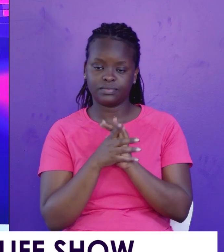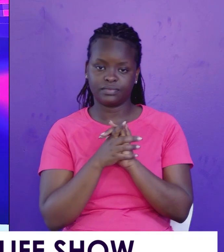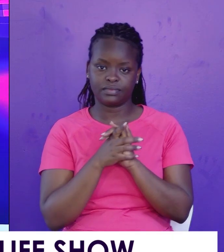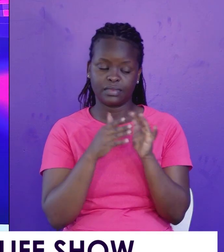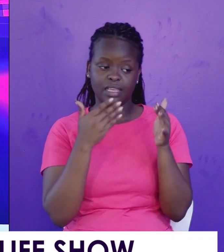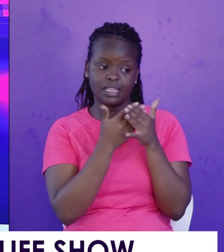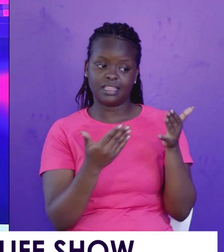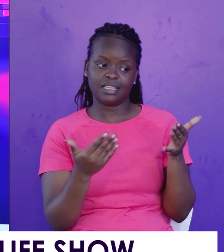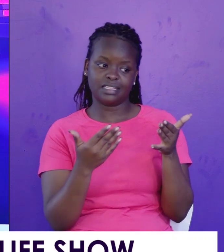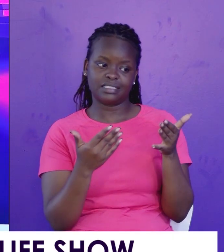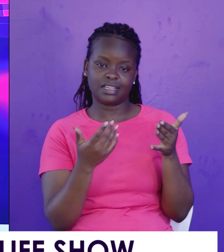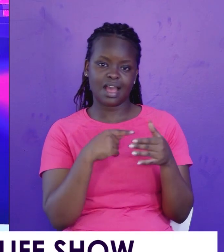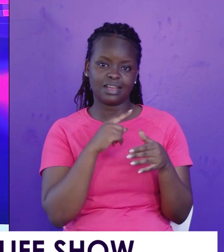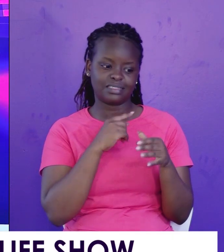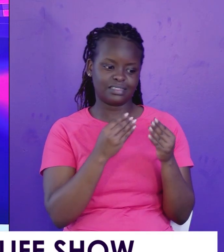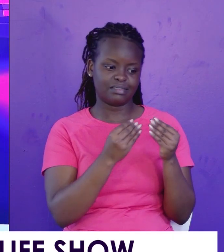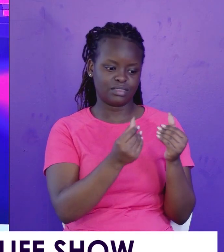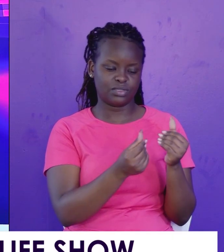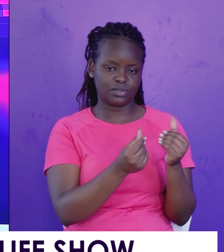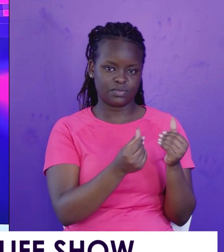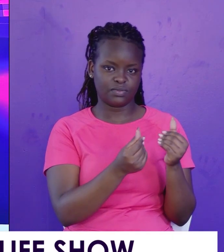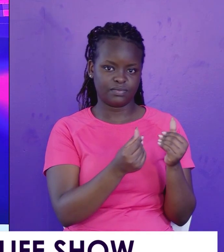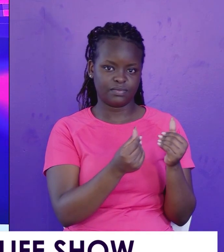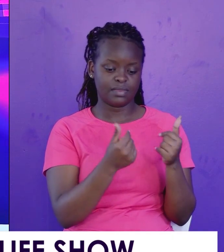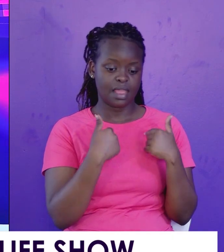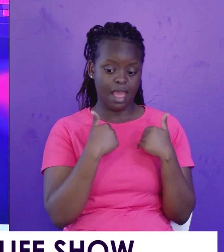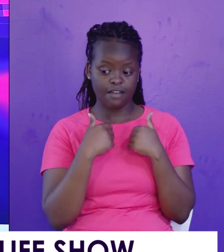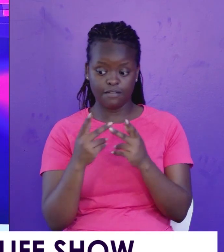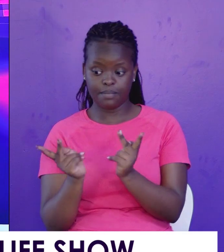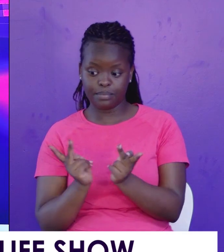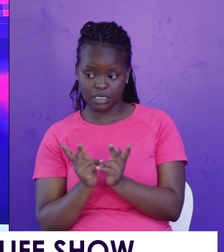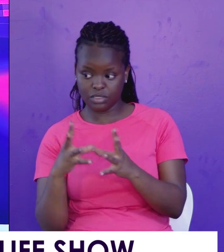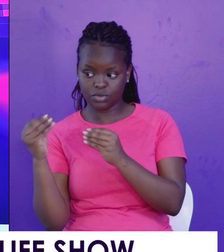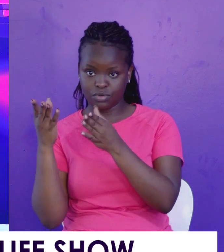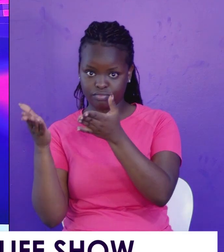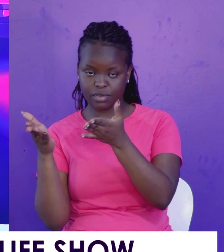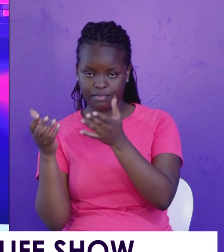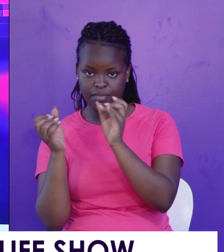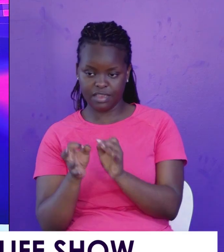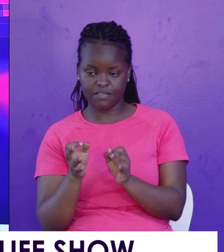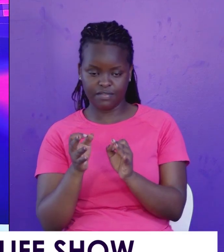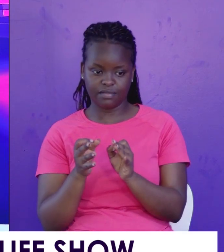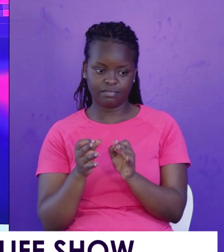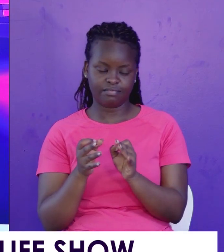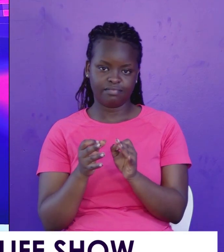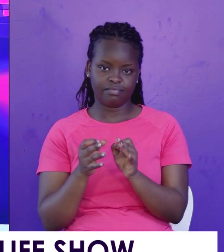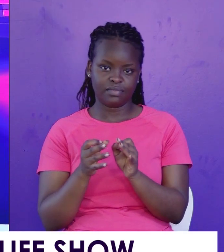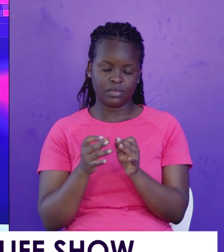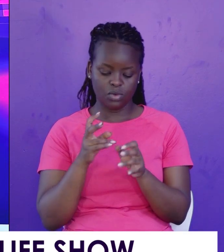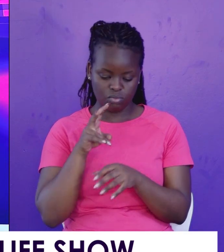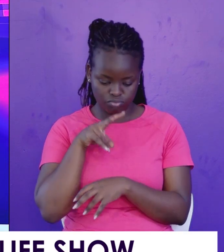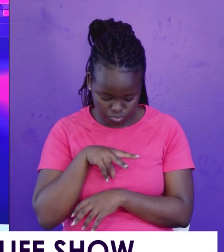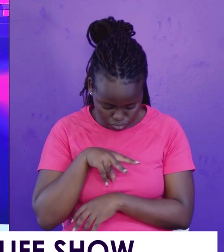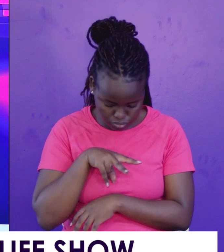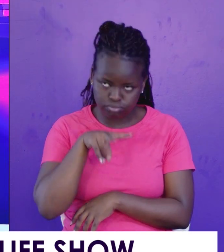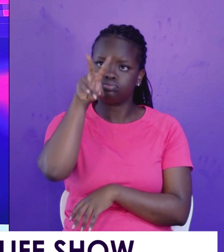things that you deal with. There are places you would go to, and if you nod up and down, you take your head up and down, it